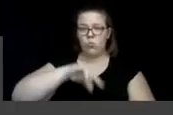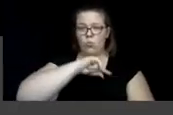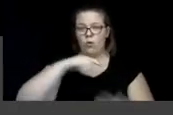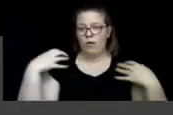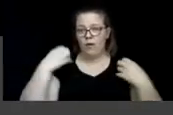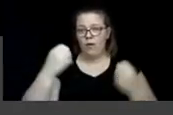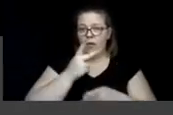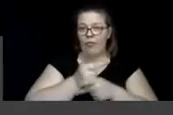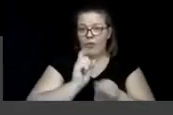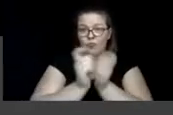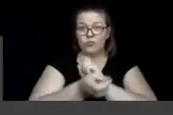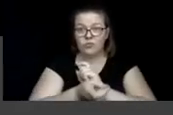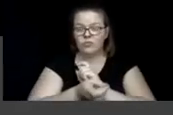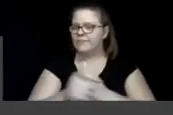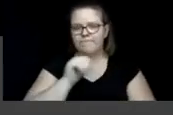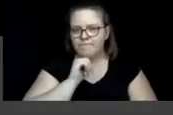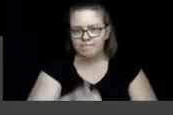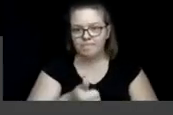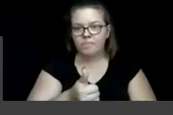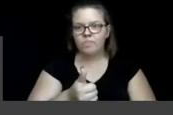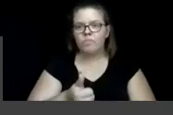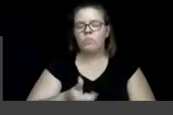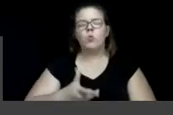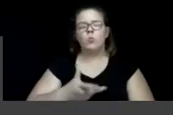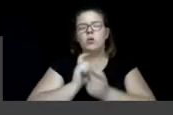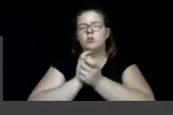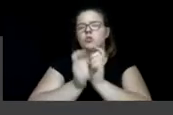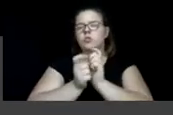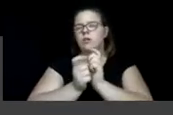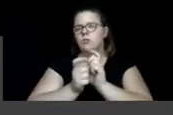change. We just basically changed the front door.